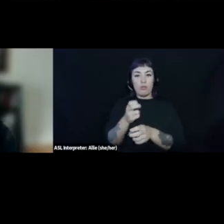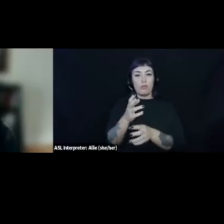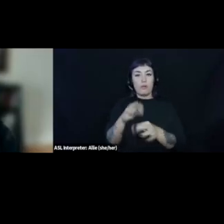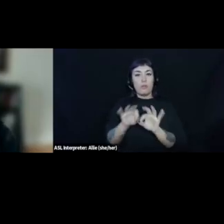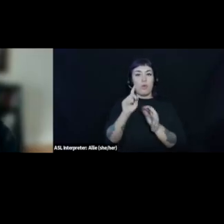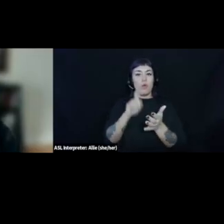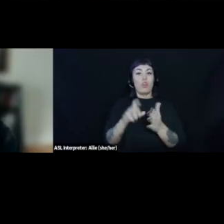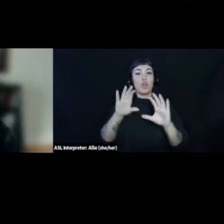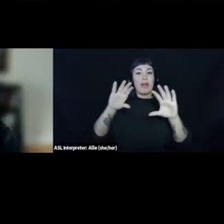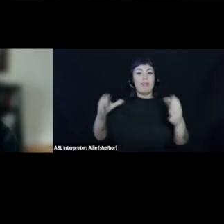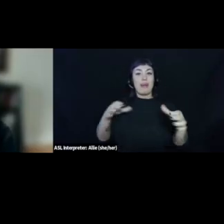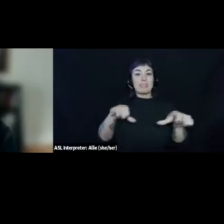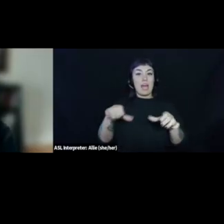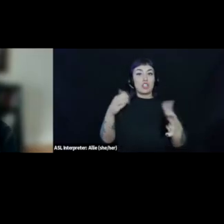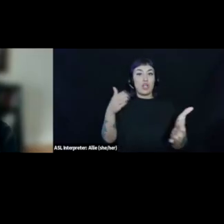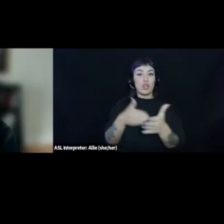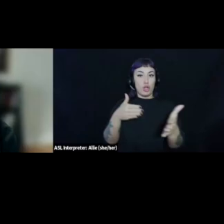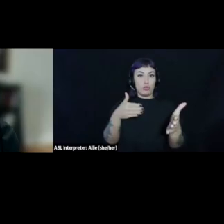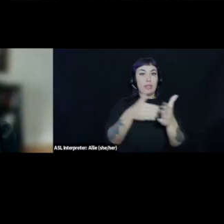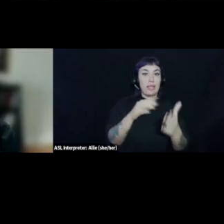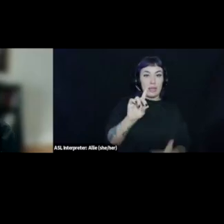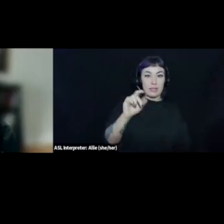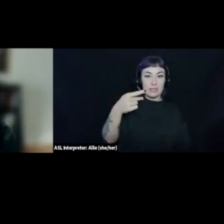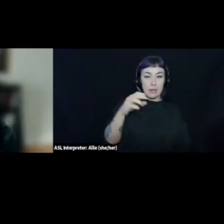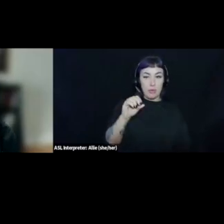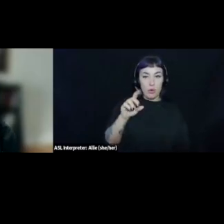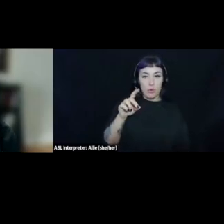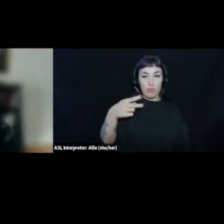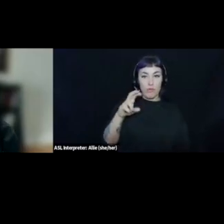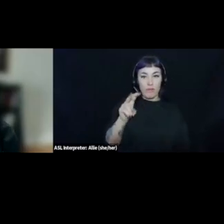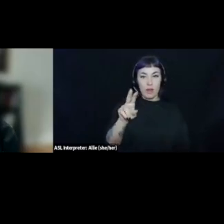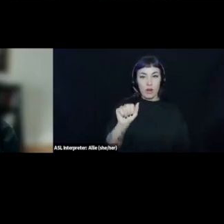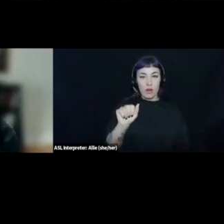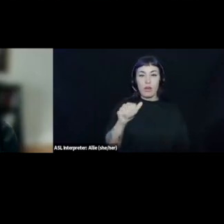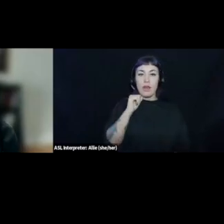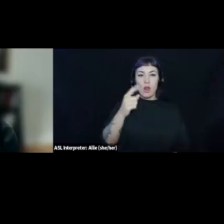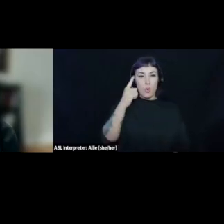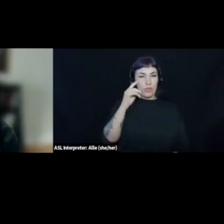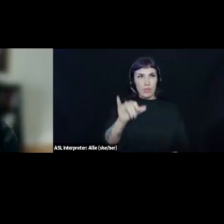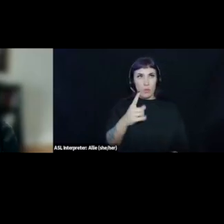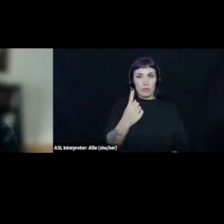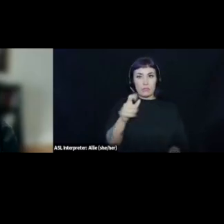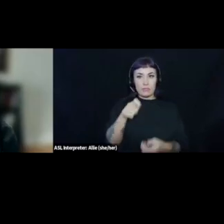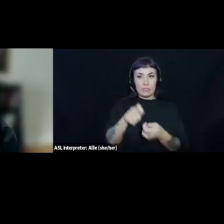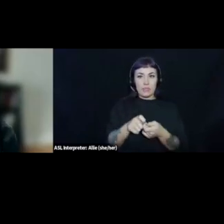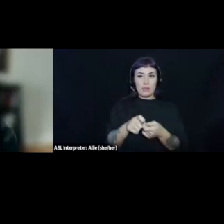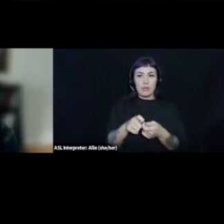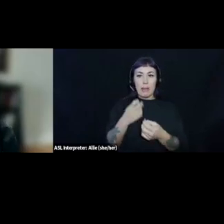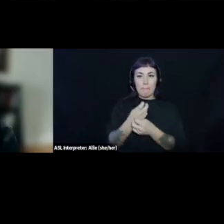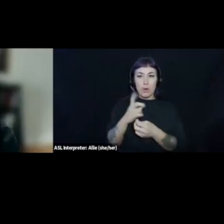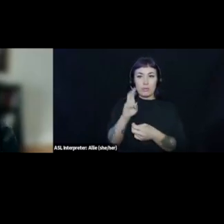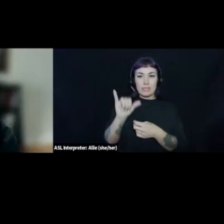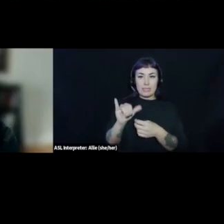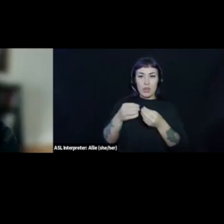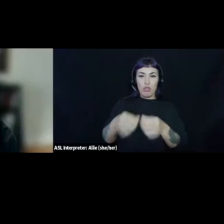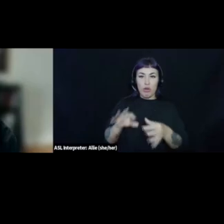class action lawsuit right now against Depo-Provera. I don't think that one is specifically bone density